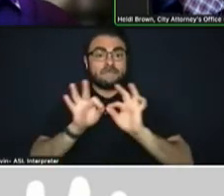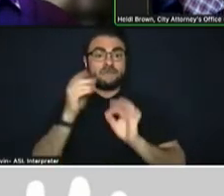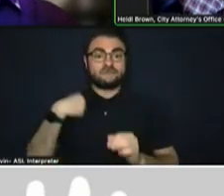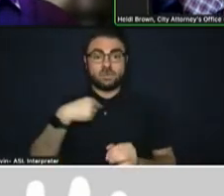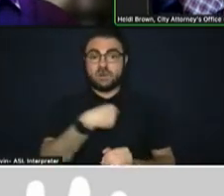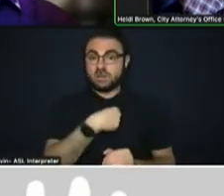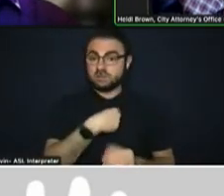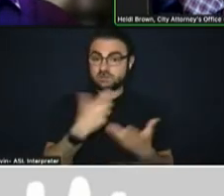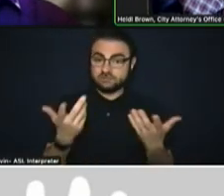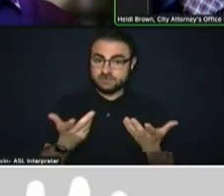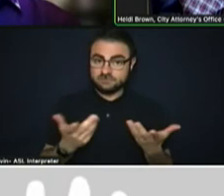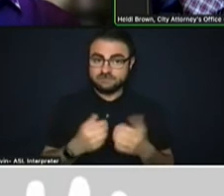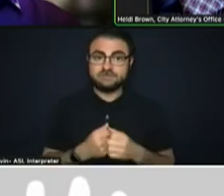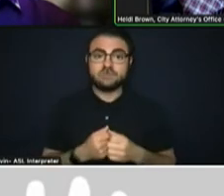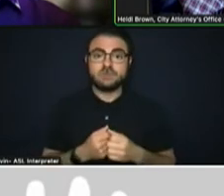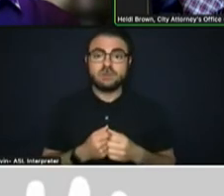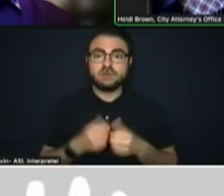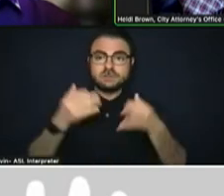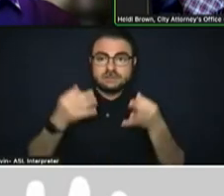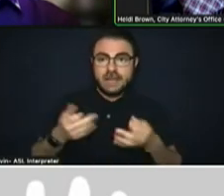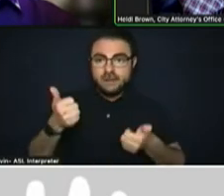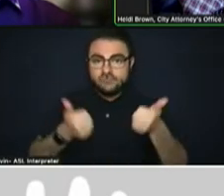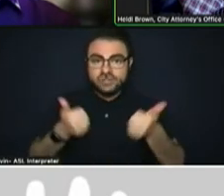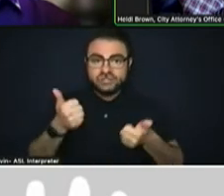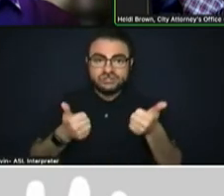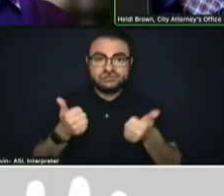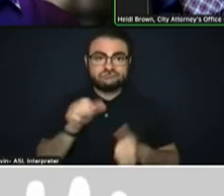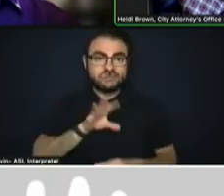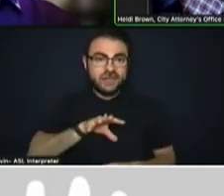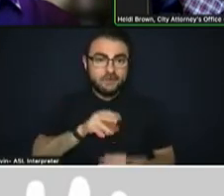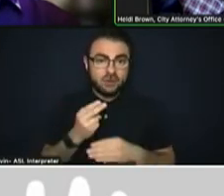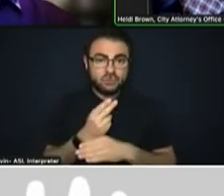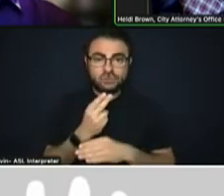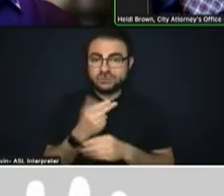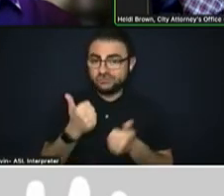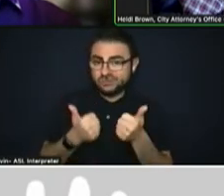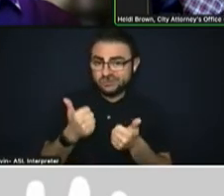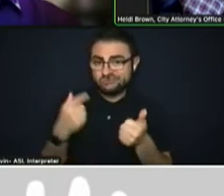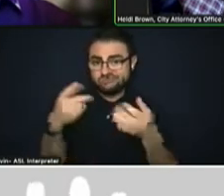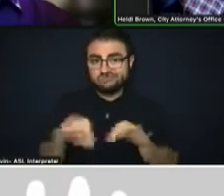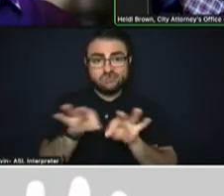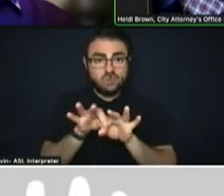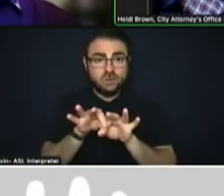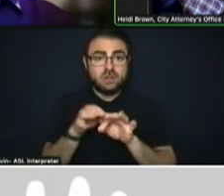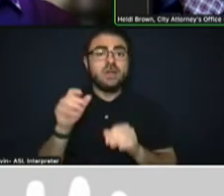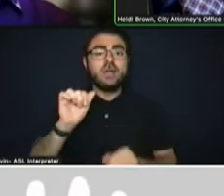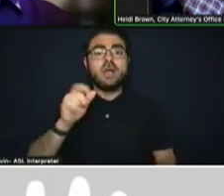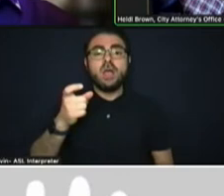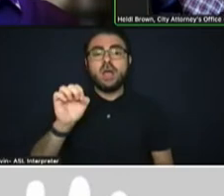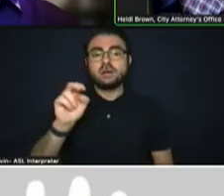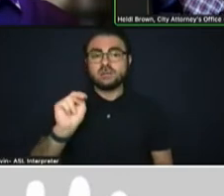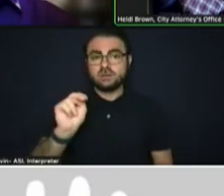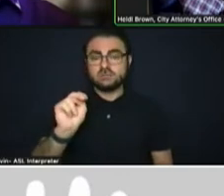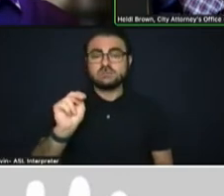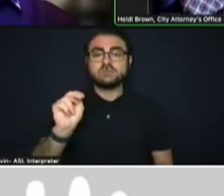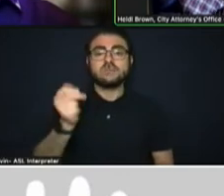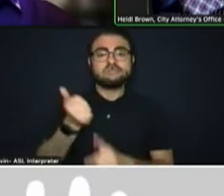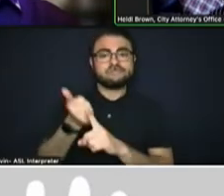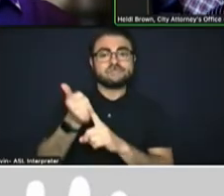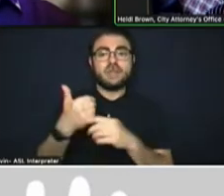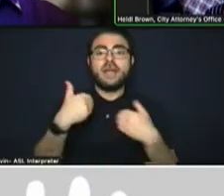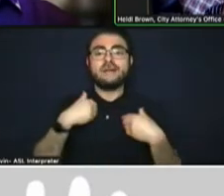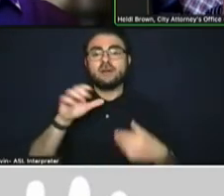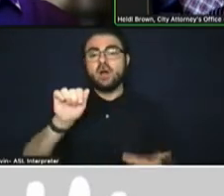deciding what body camera to go with, was the fact that Axon system creates an audit trail.